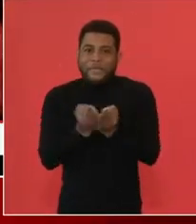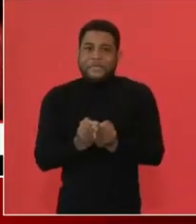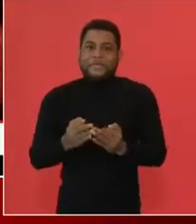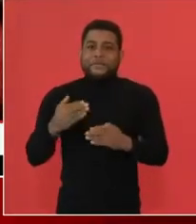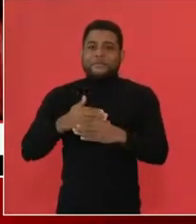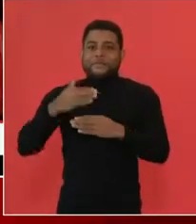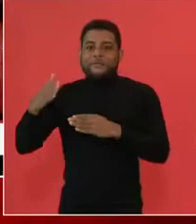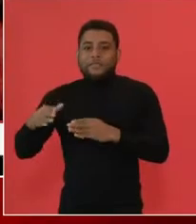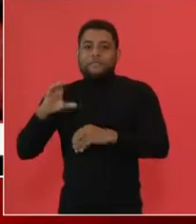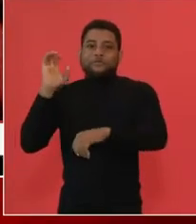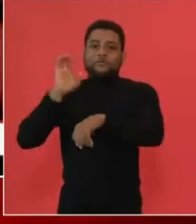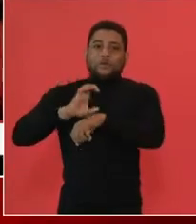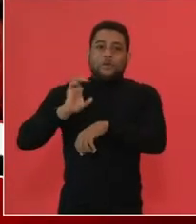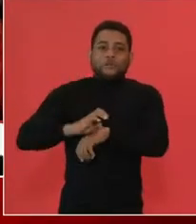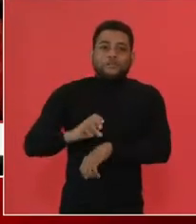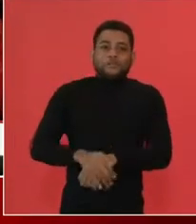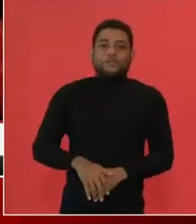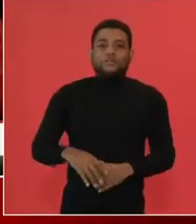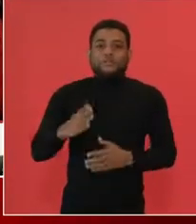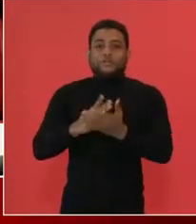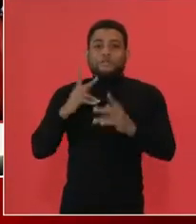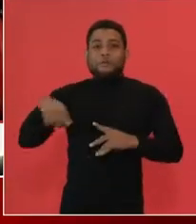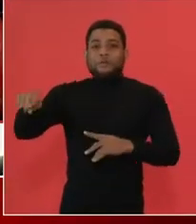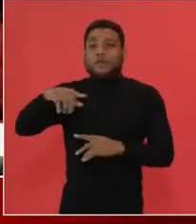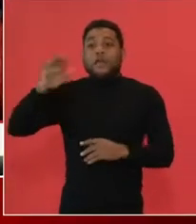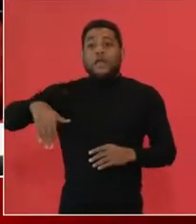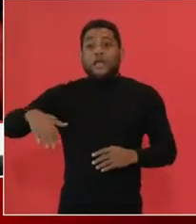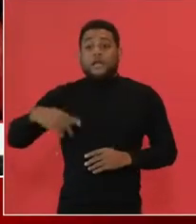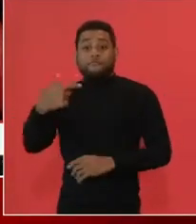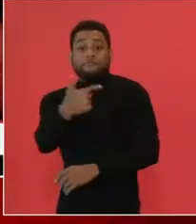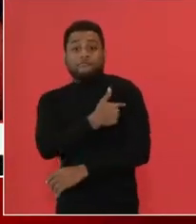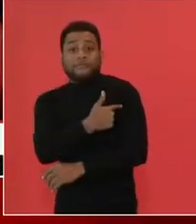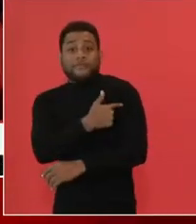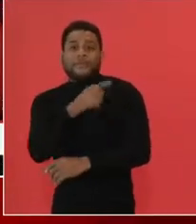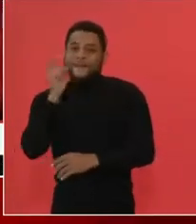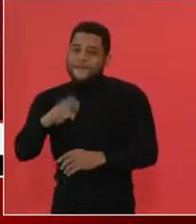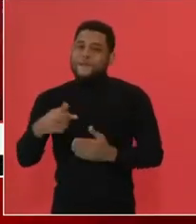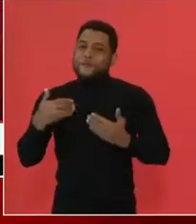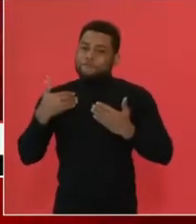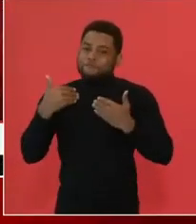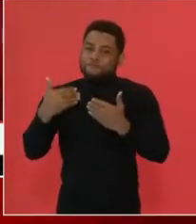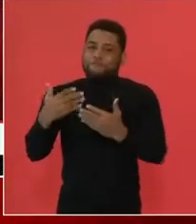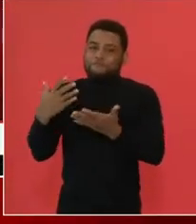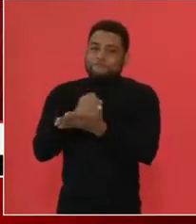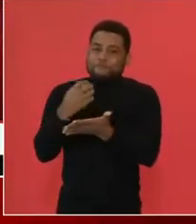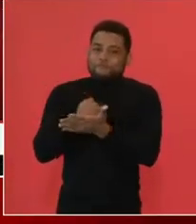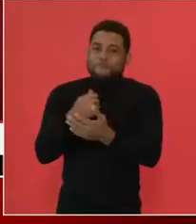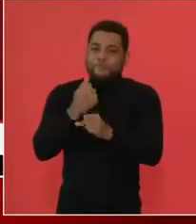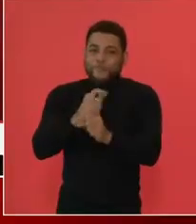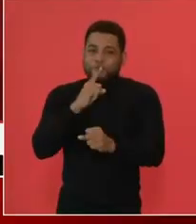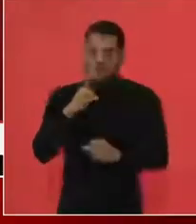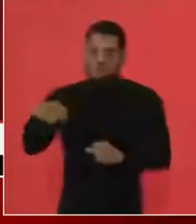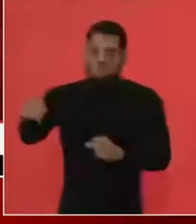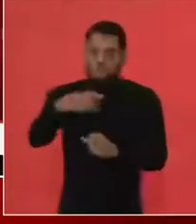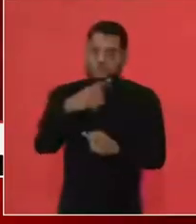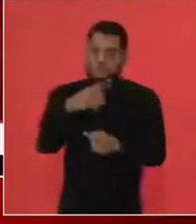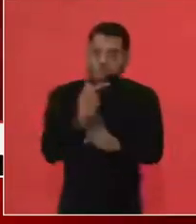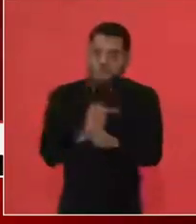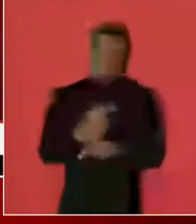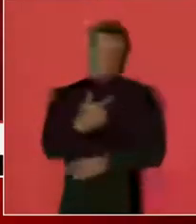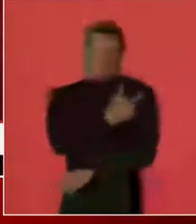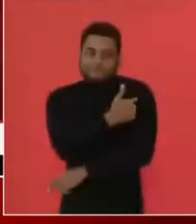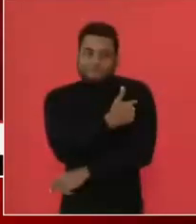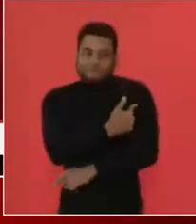Let's get them vaccinated. So we're going to handle that. I also want to acknowledge Ventress Gibson, the director